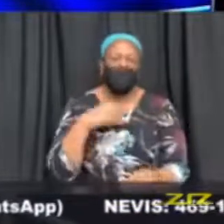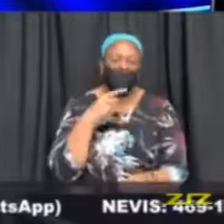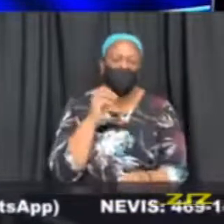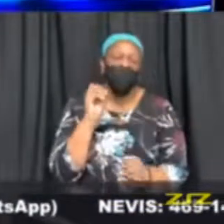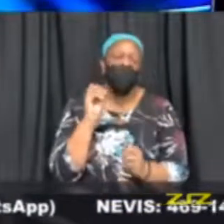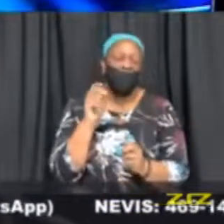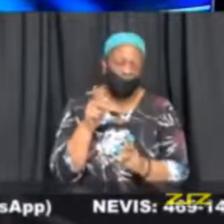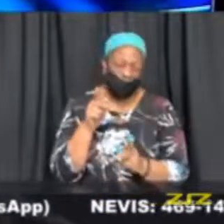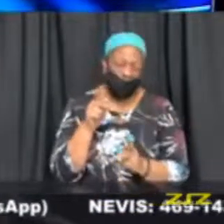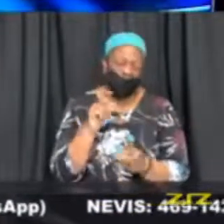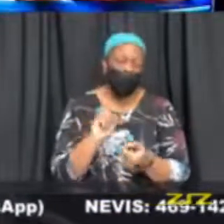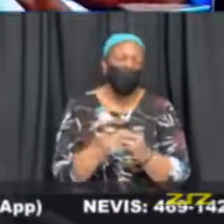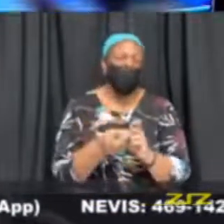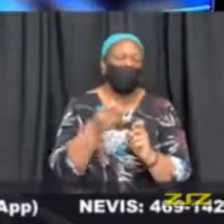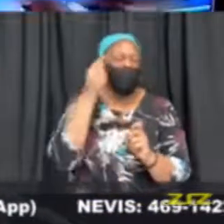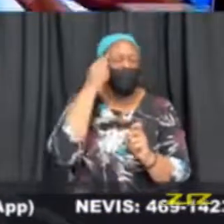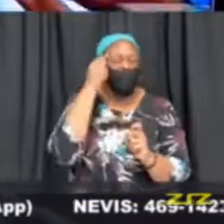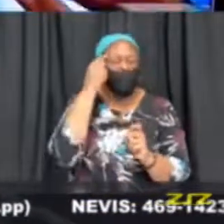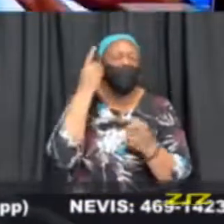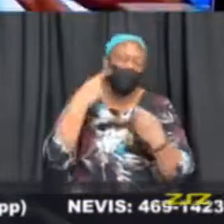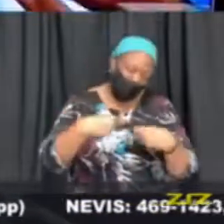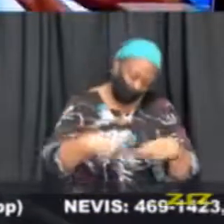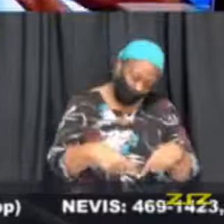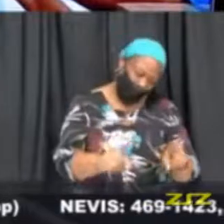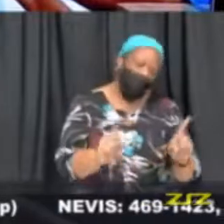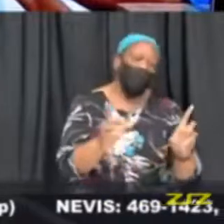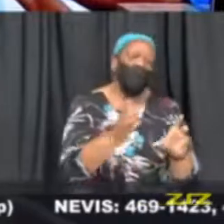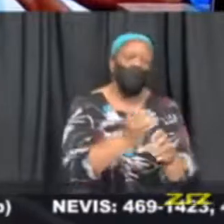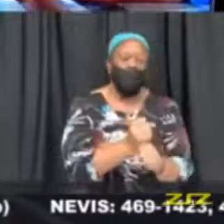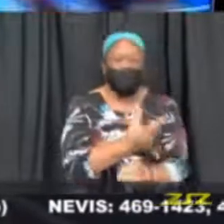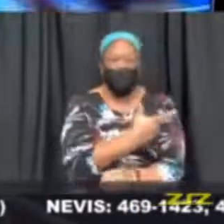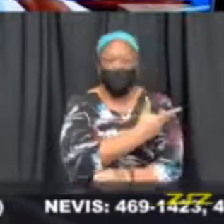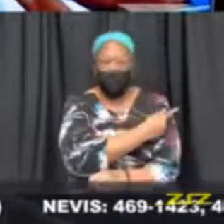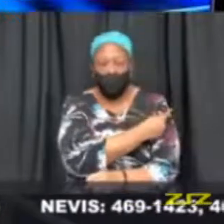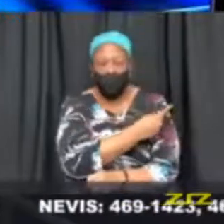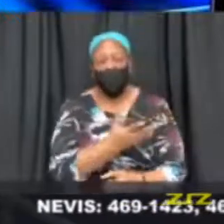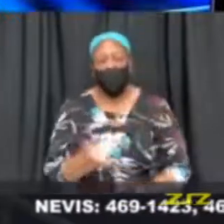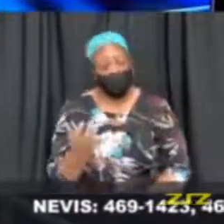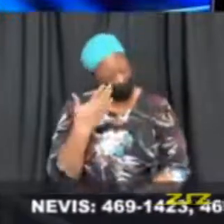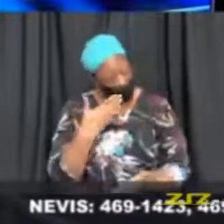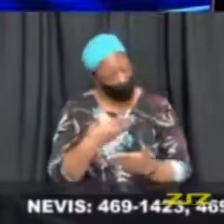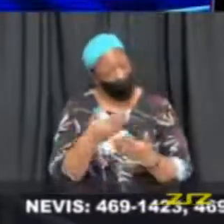forward and get vaccinated. I urge you to do the right thing and step forward and get vaccinated.